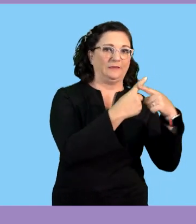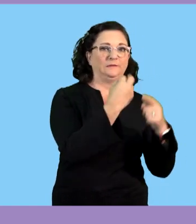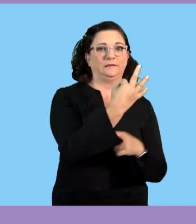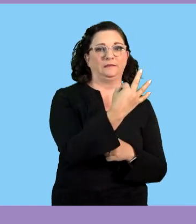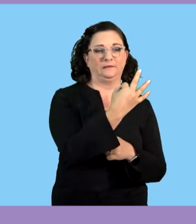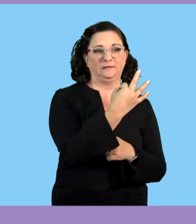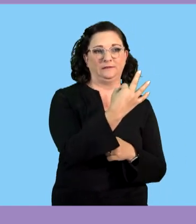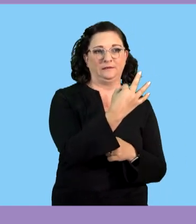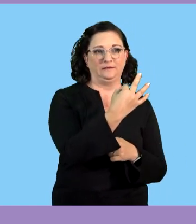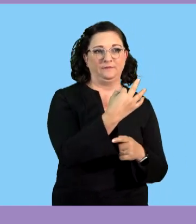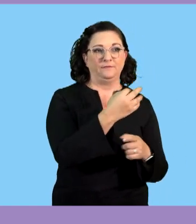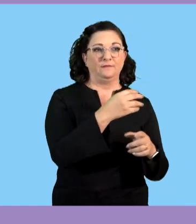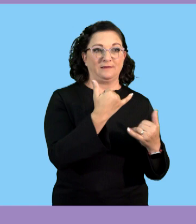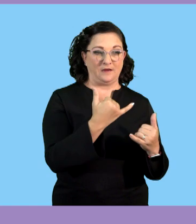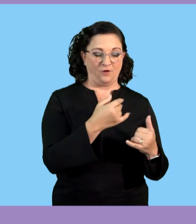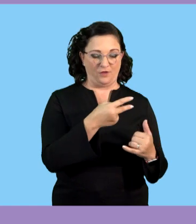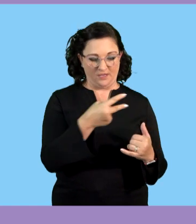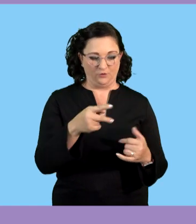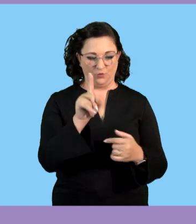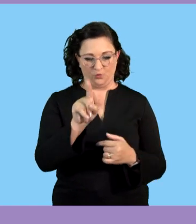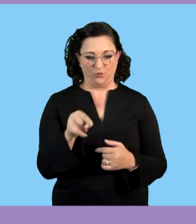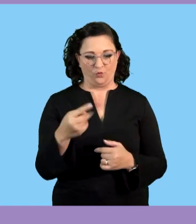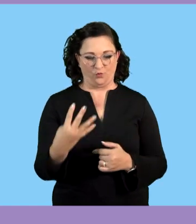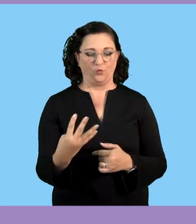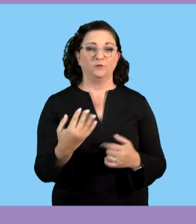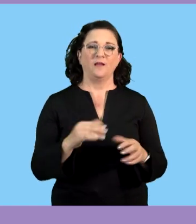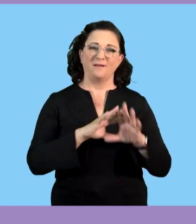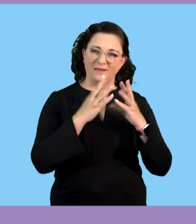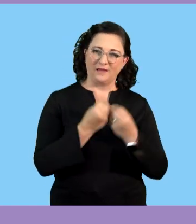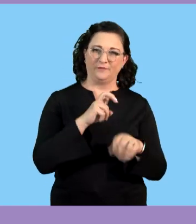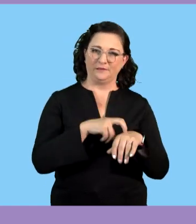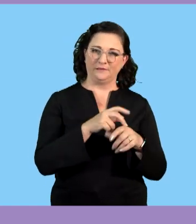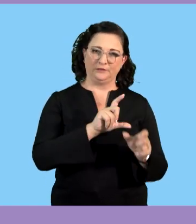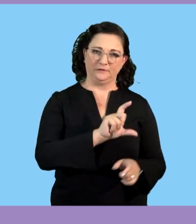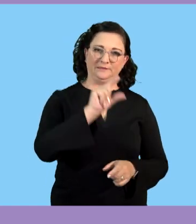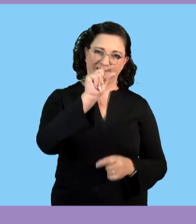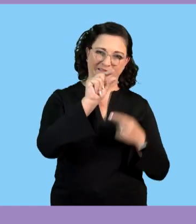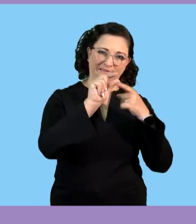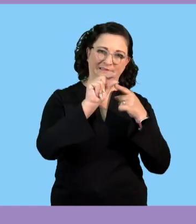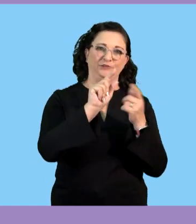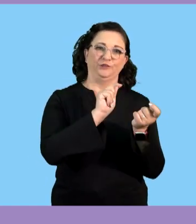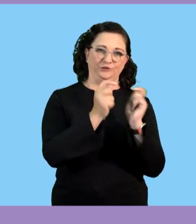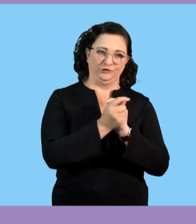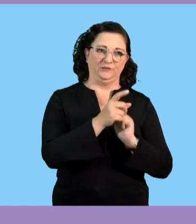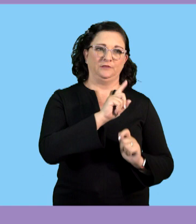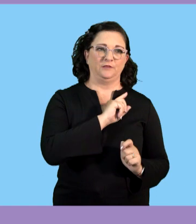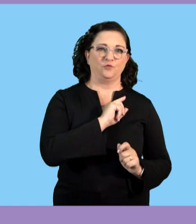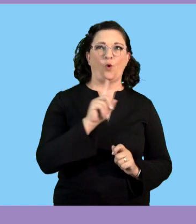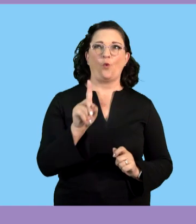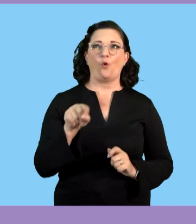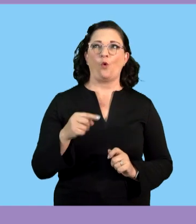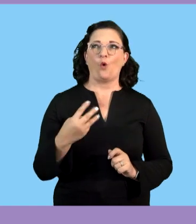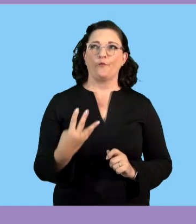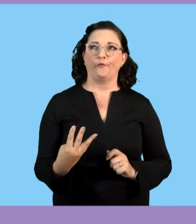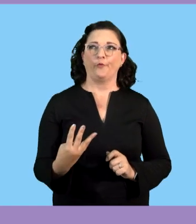with exponents, we change everything into exponential form. So we know that